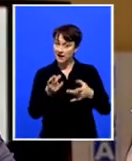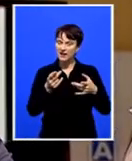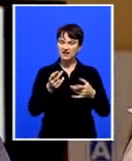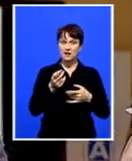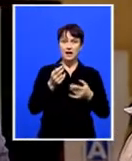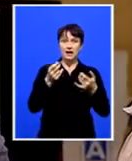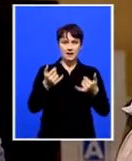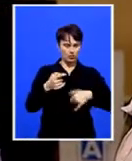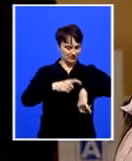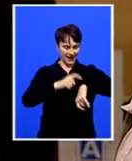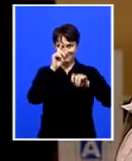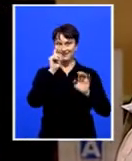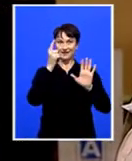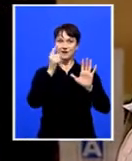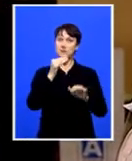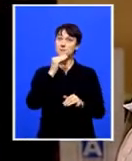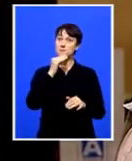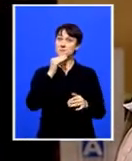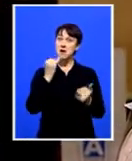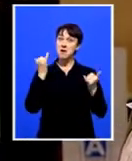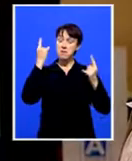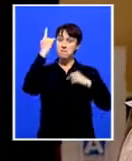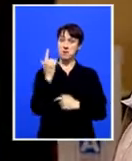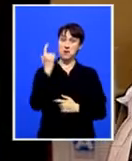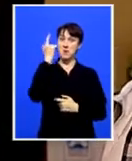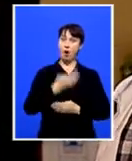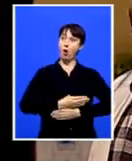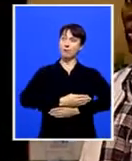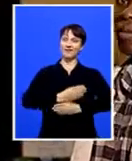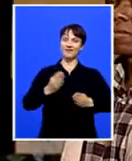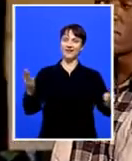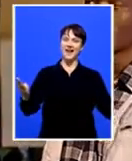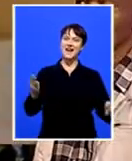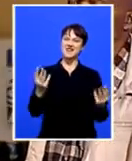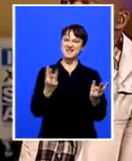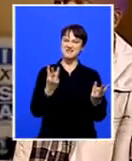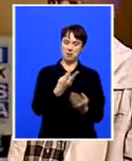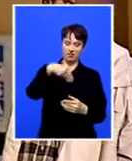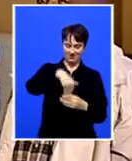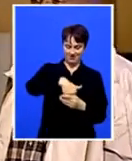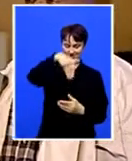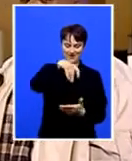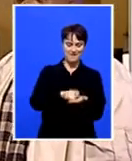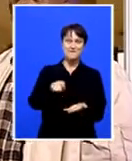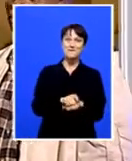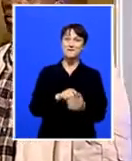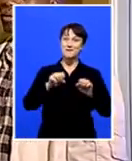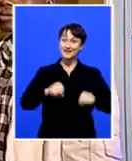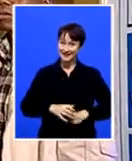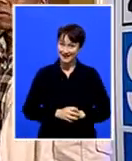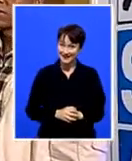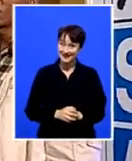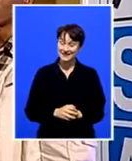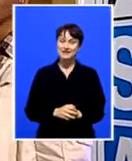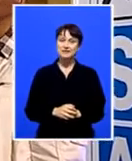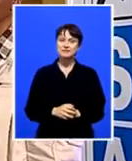think it's already 7 o'clock, so voting stations should be open. Just very briefly, we're just going to bring in our political analysts with regards to the stability